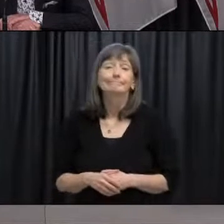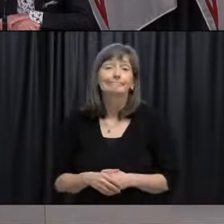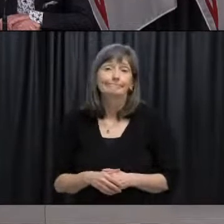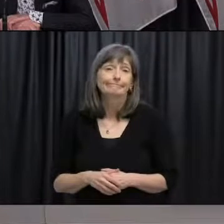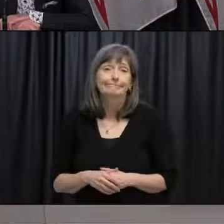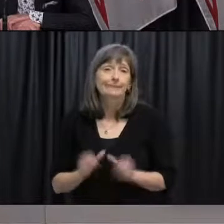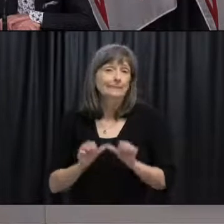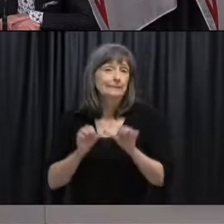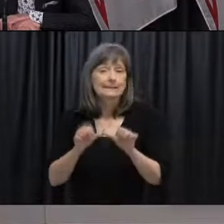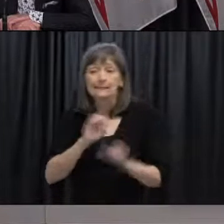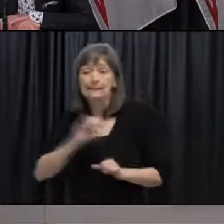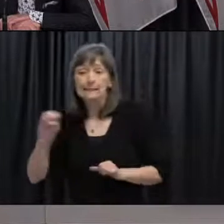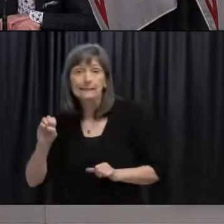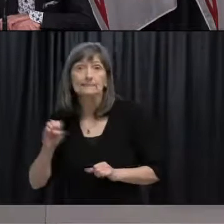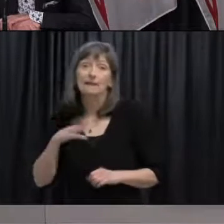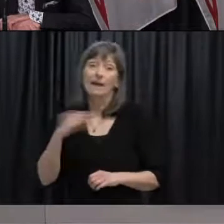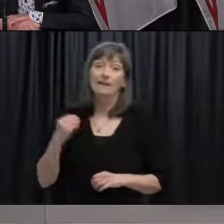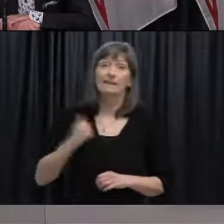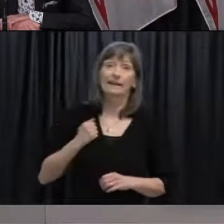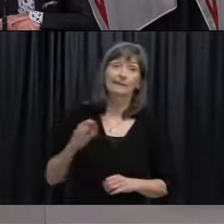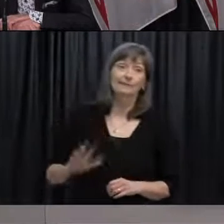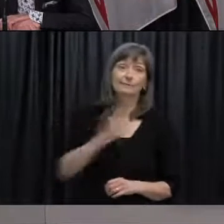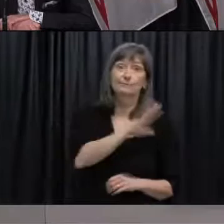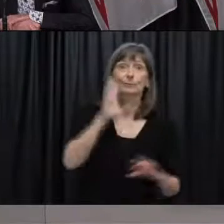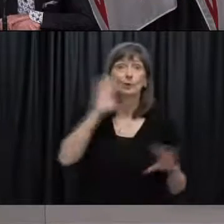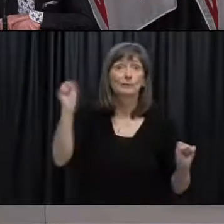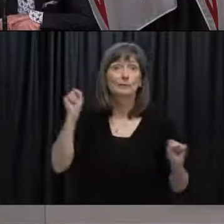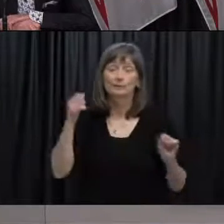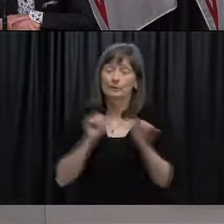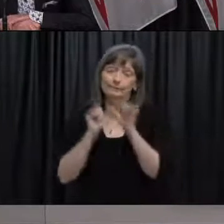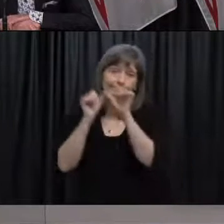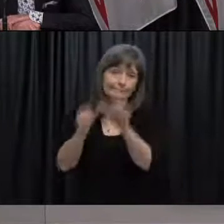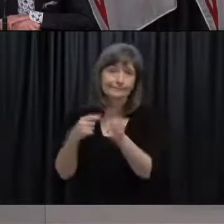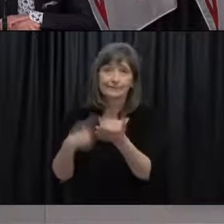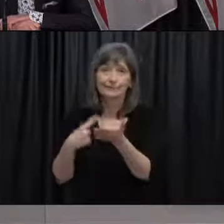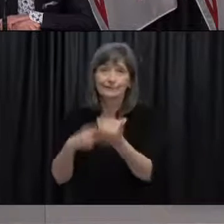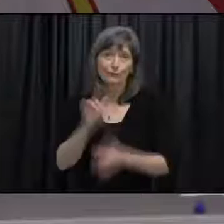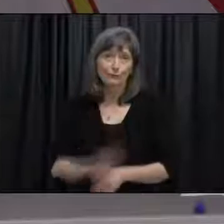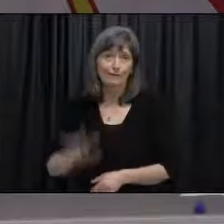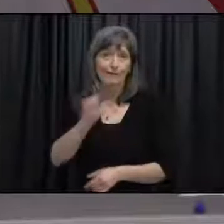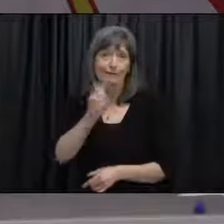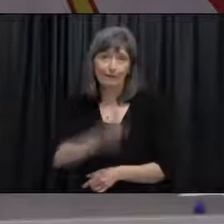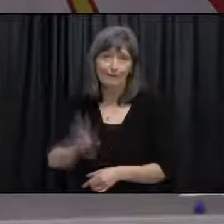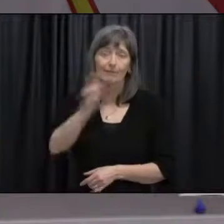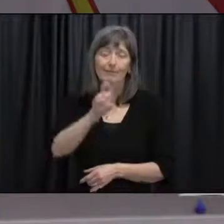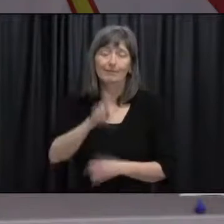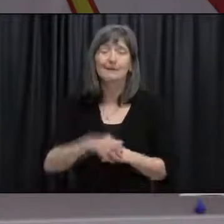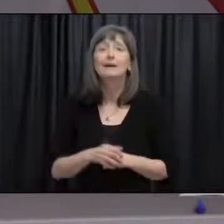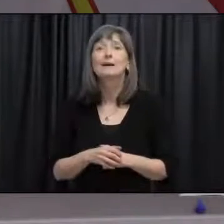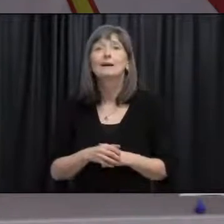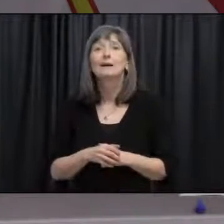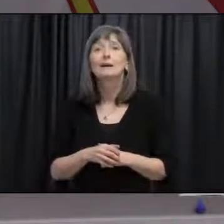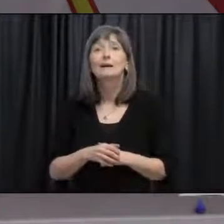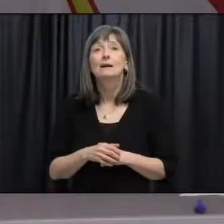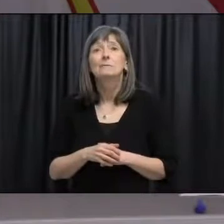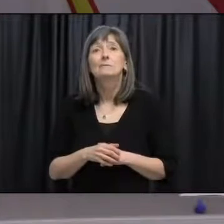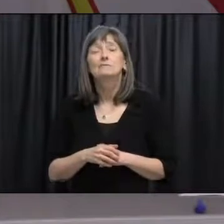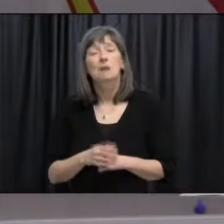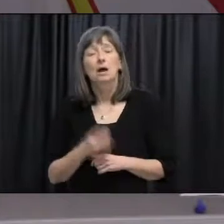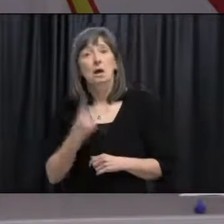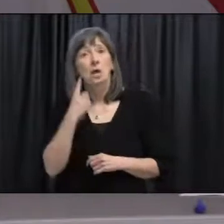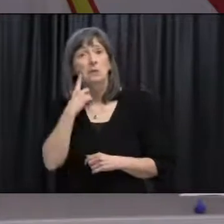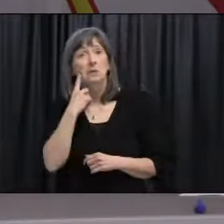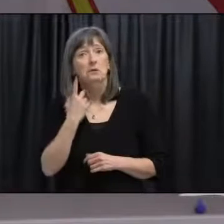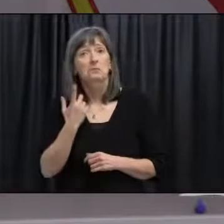both with the Atlantic premiers and premiers from across the country. I think it was a positive sign lost in the rightfully